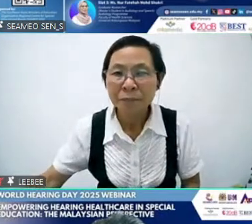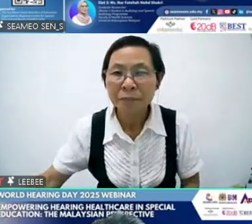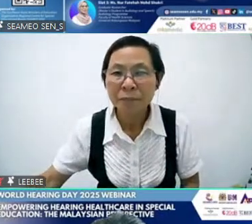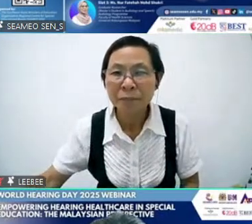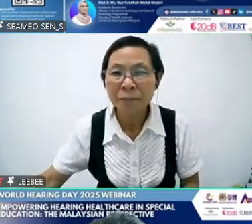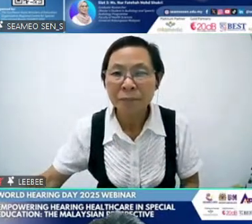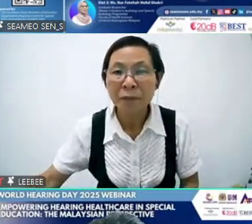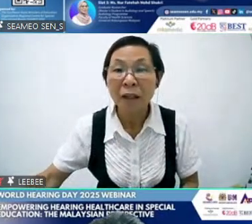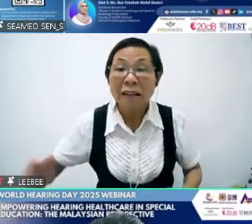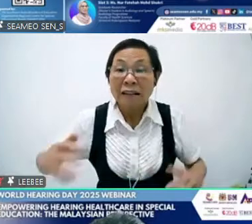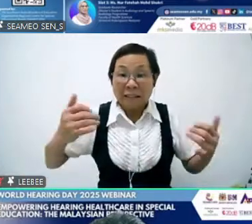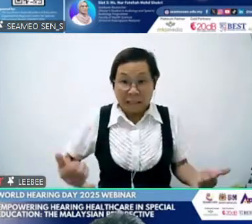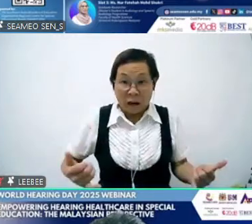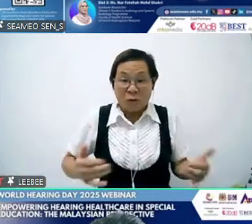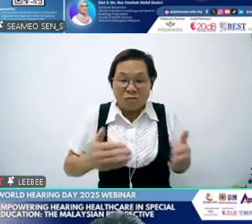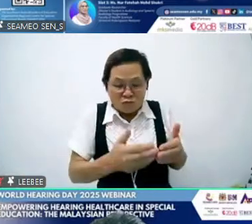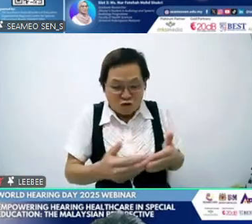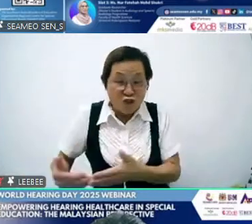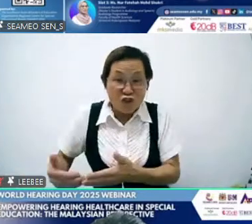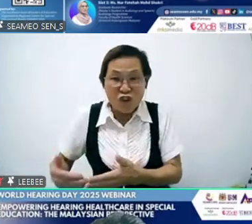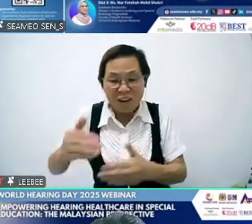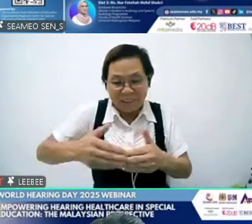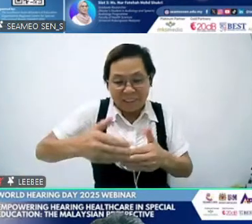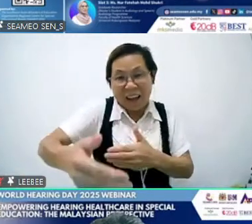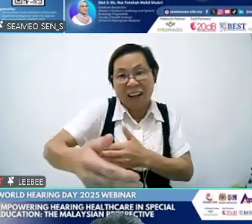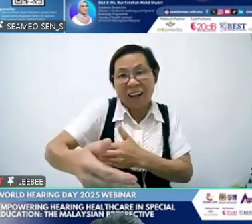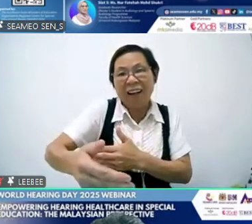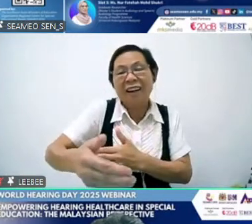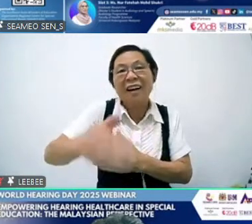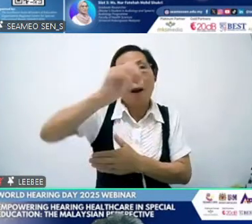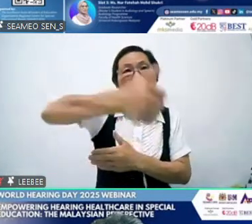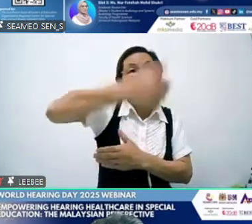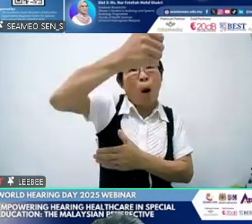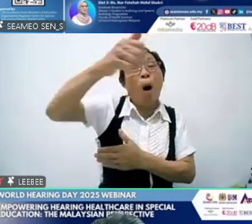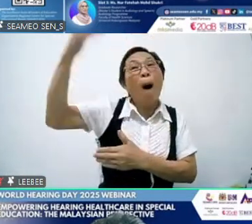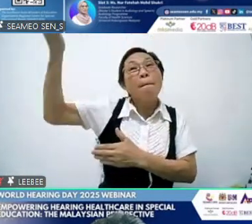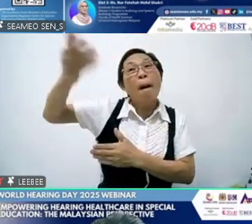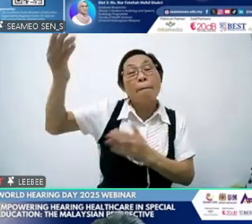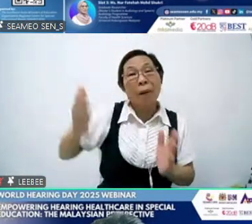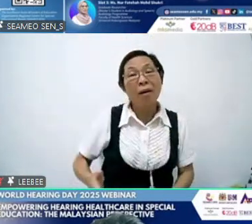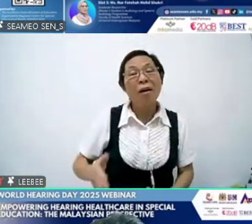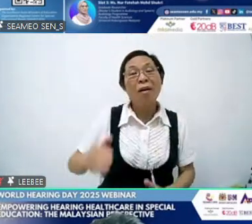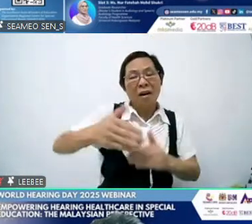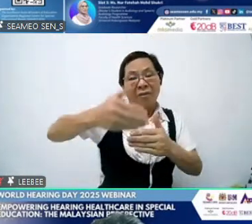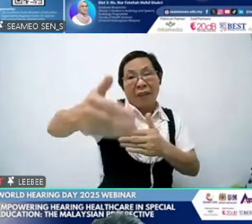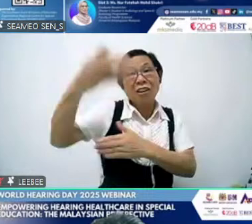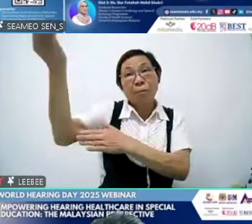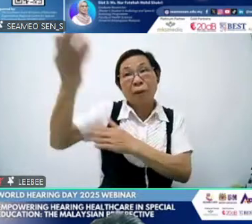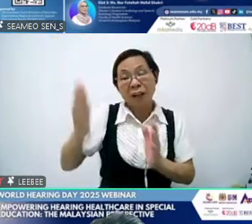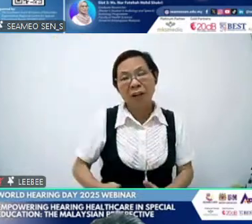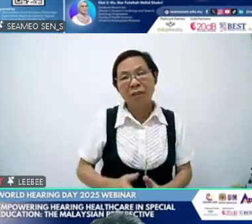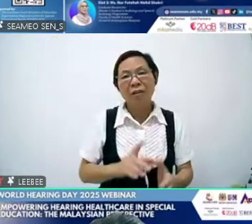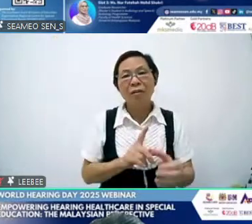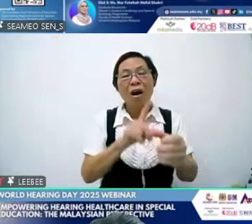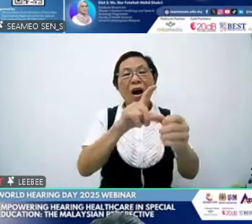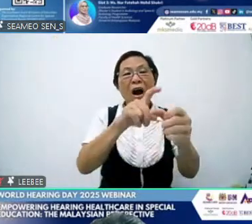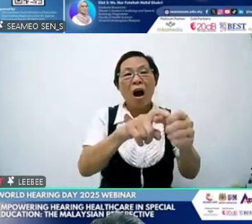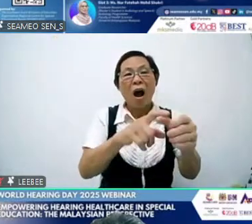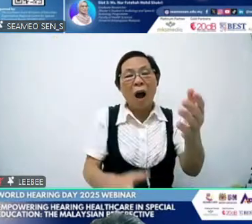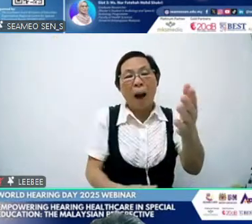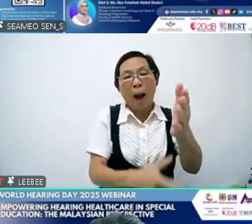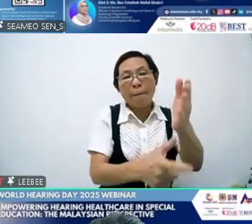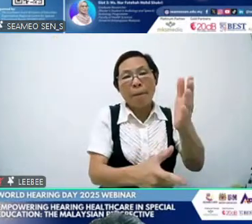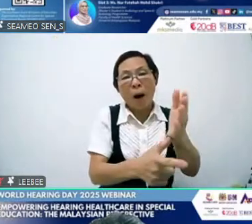Now, we will proceed to our next keynote speaker. Our next speaker will be Associate Professor